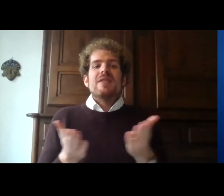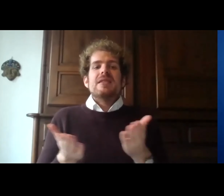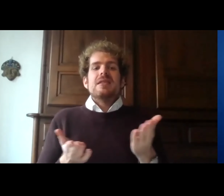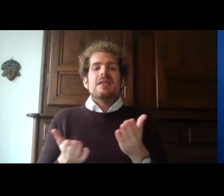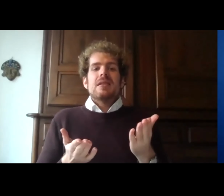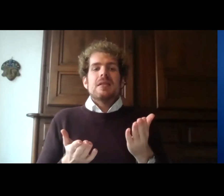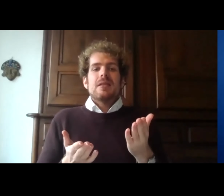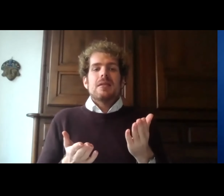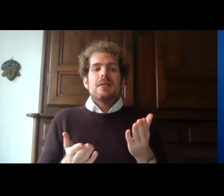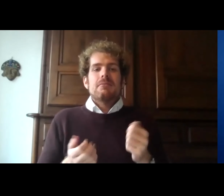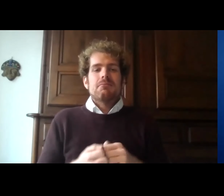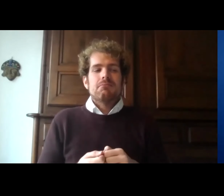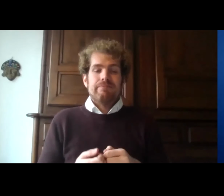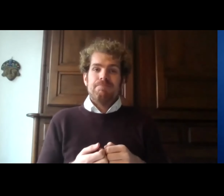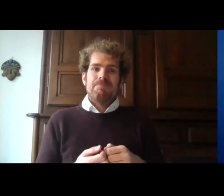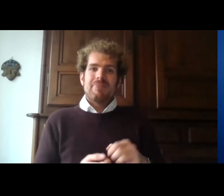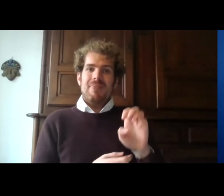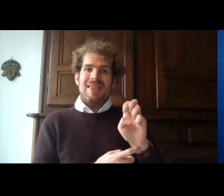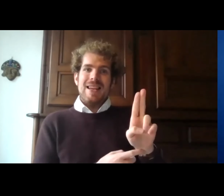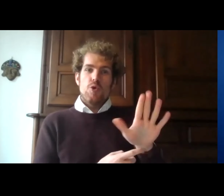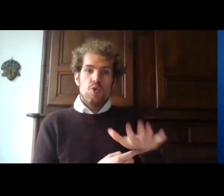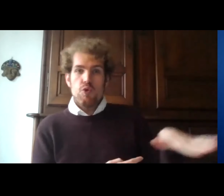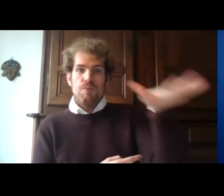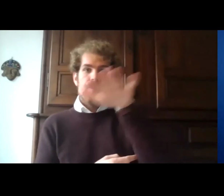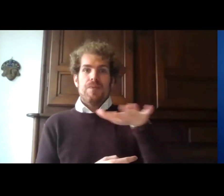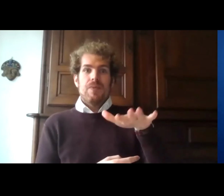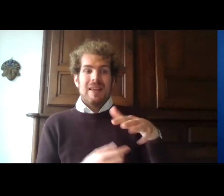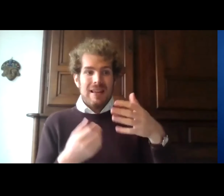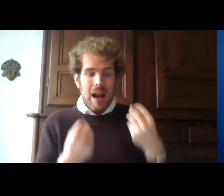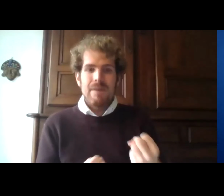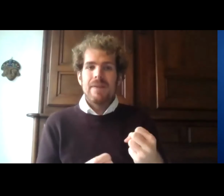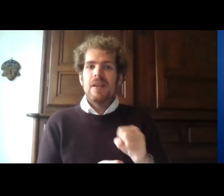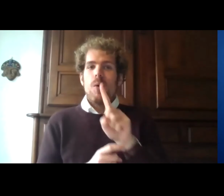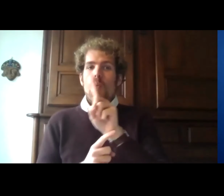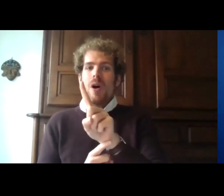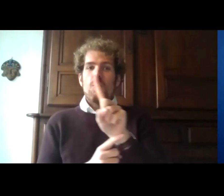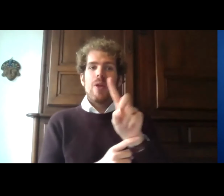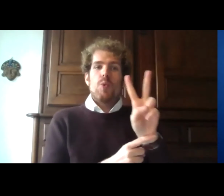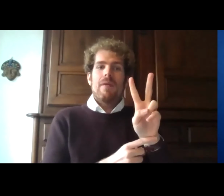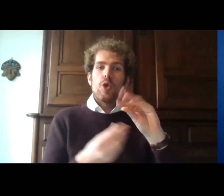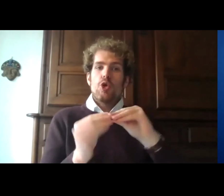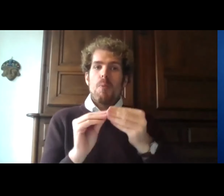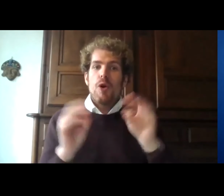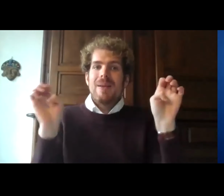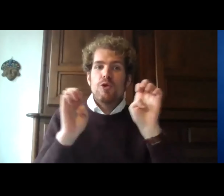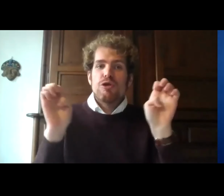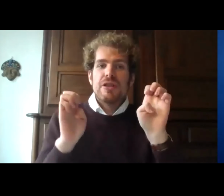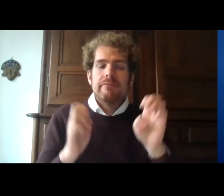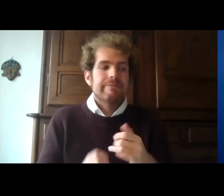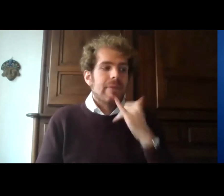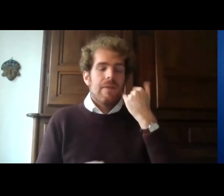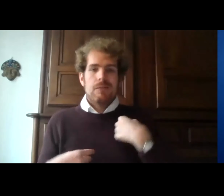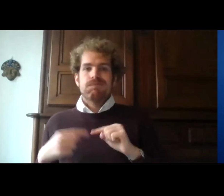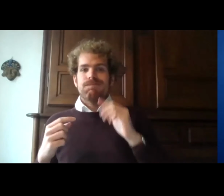types of communication. And if I have an emergency and I need to access emergency services, I can do that